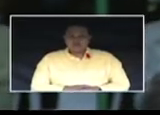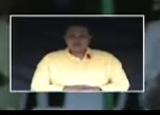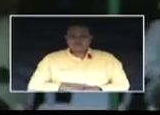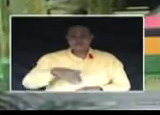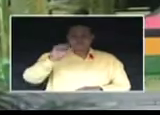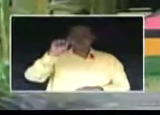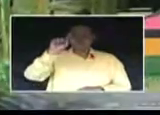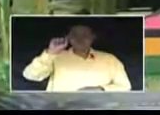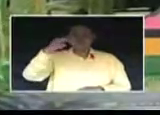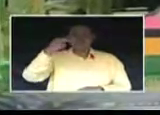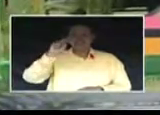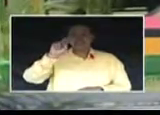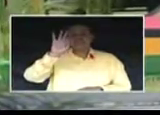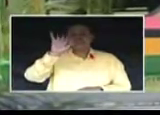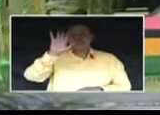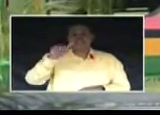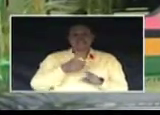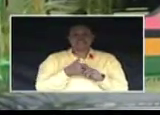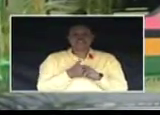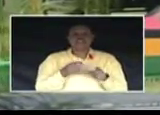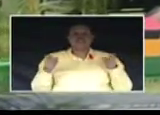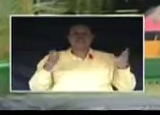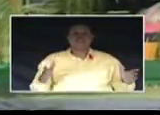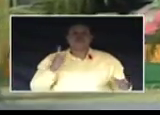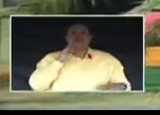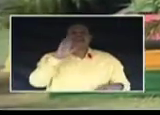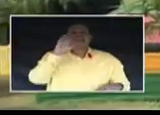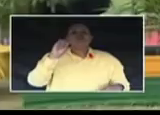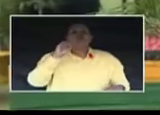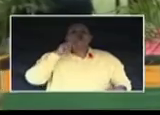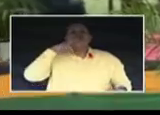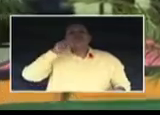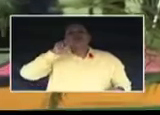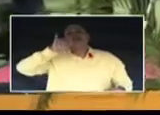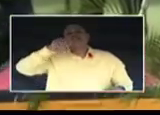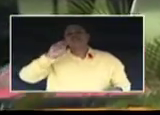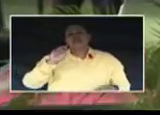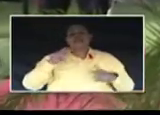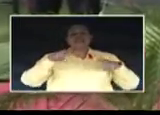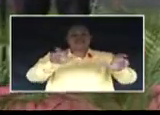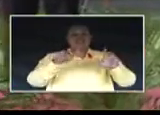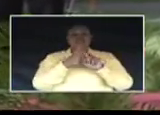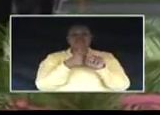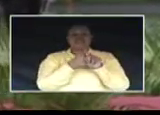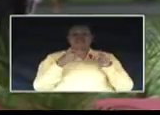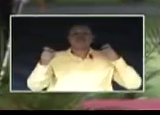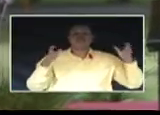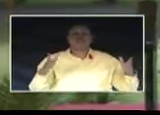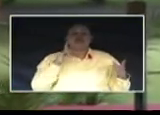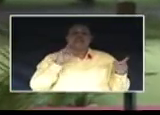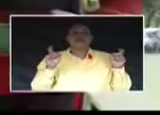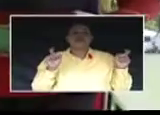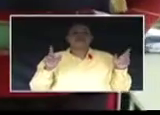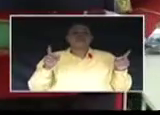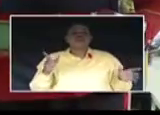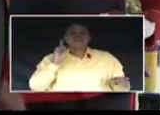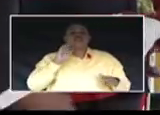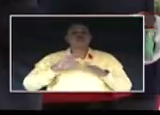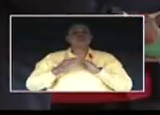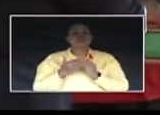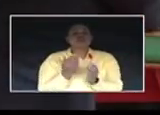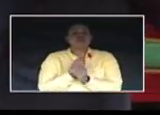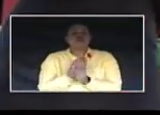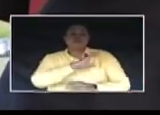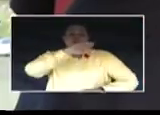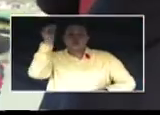Stephen Facey is the Chairman and Chief Executive Officer of Pan Jam Investment Limited and Chairman and Managing Director of Jamaica Property